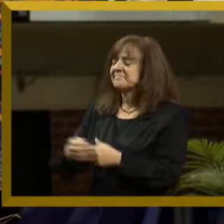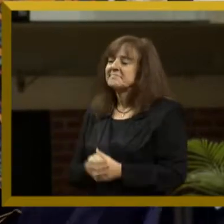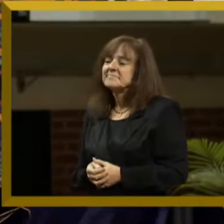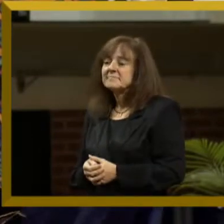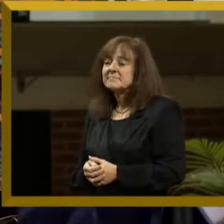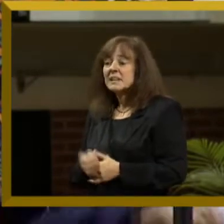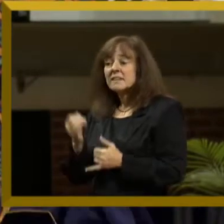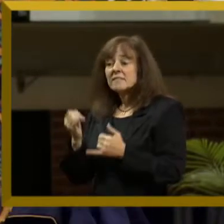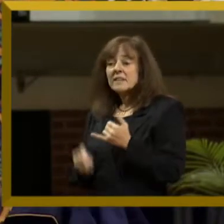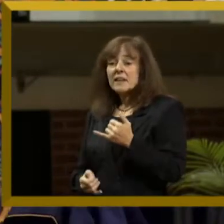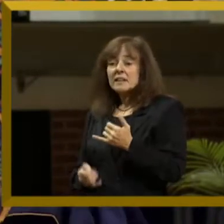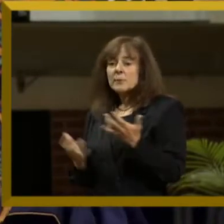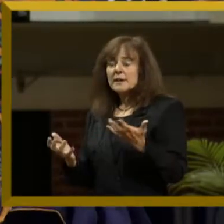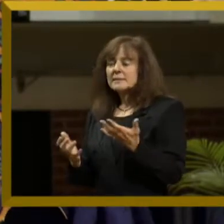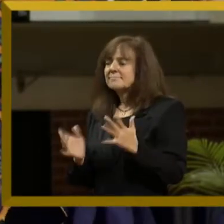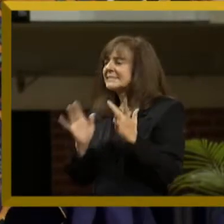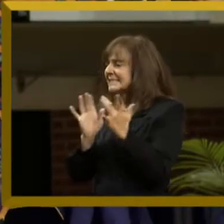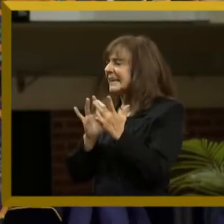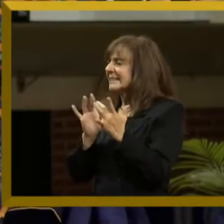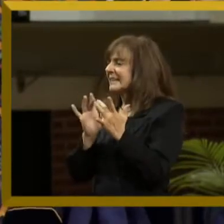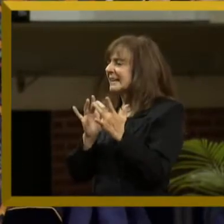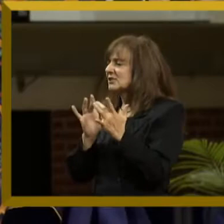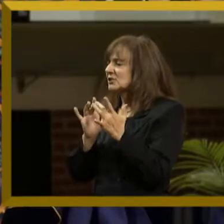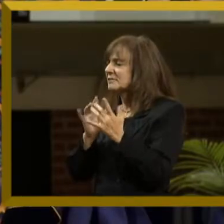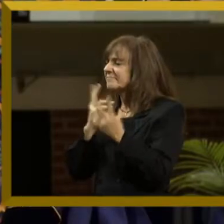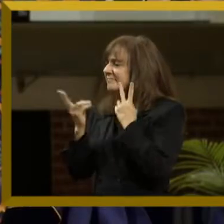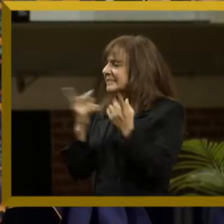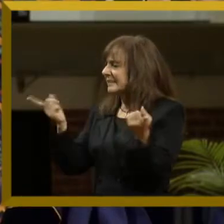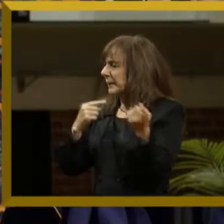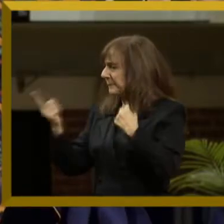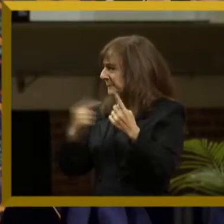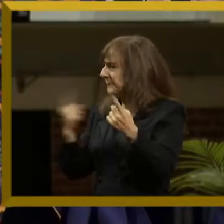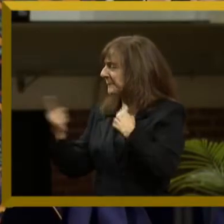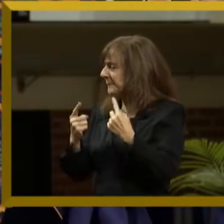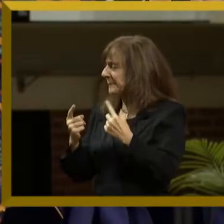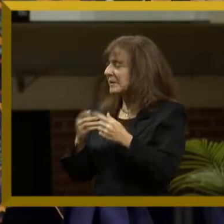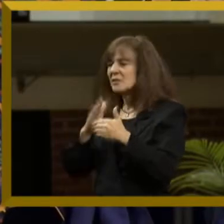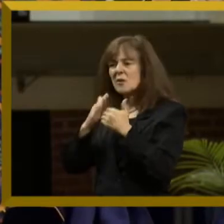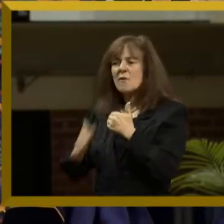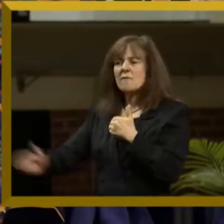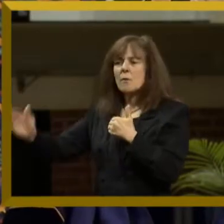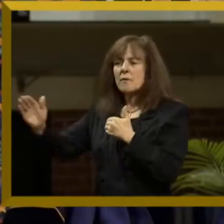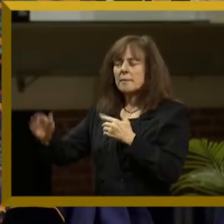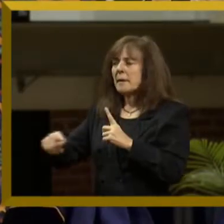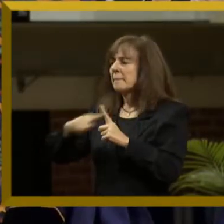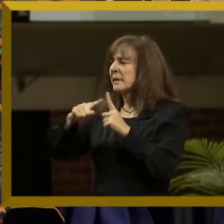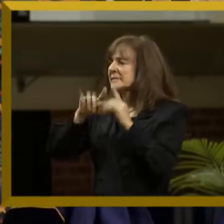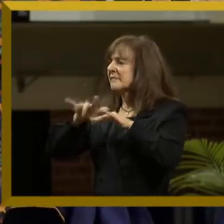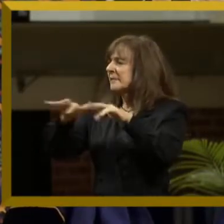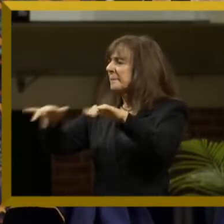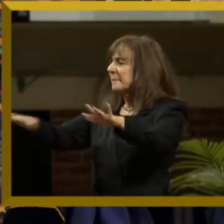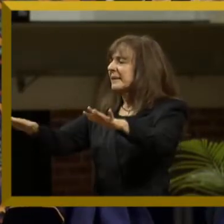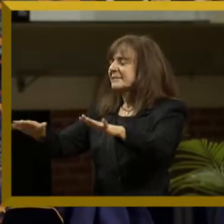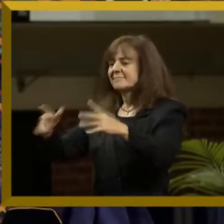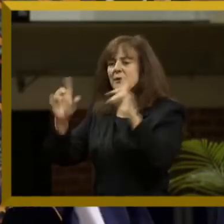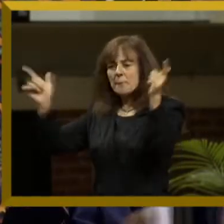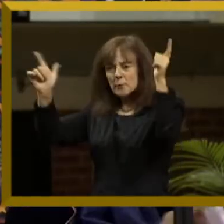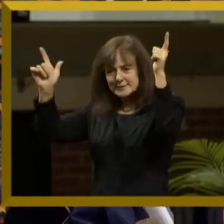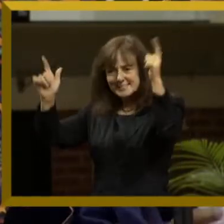And finally, stay in touch, visit often, go forth and make a difference and make us proud. Go